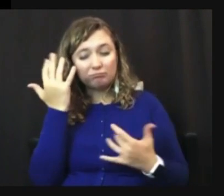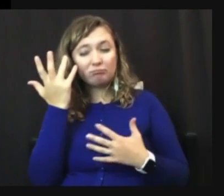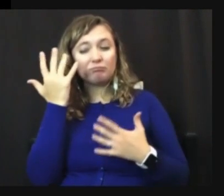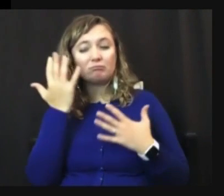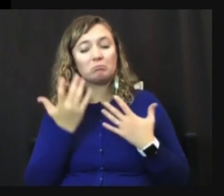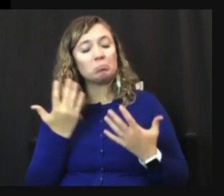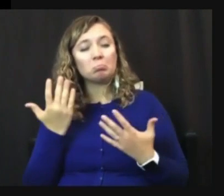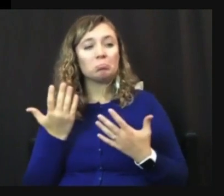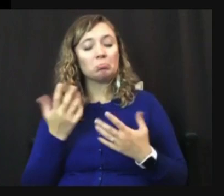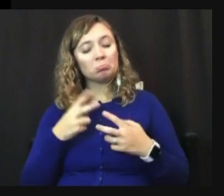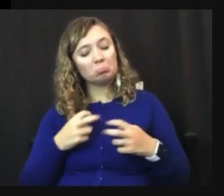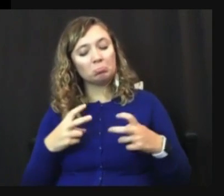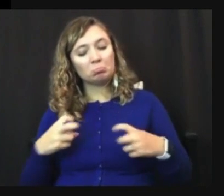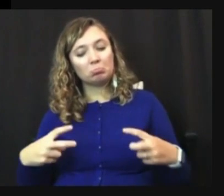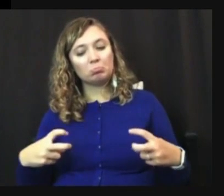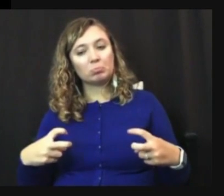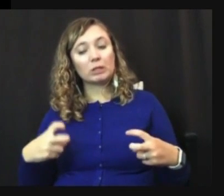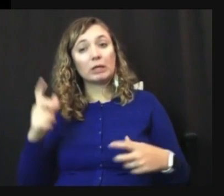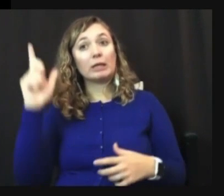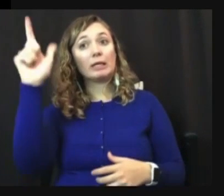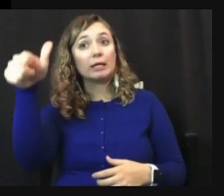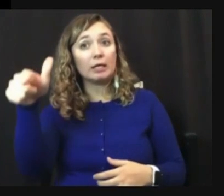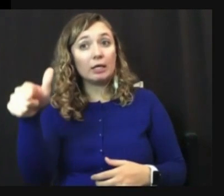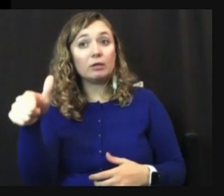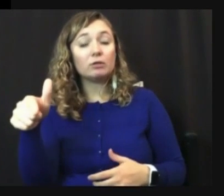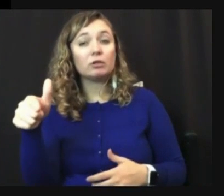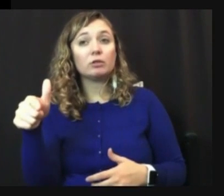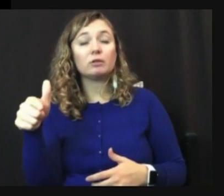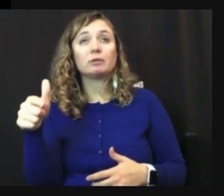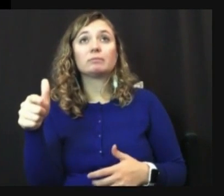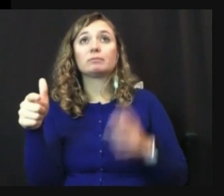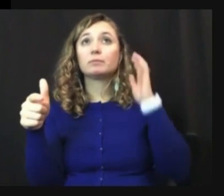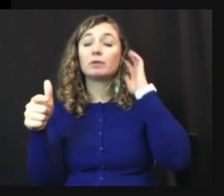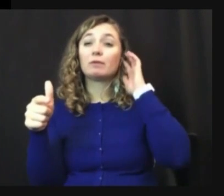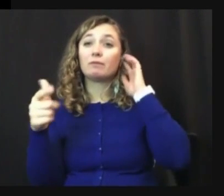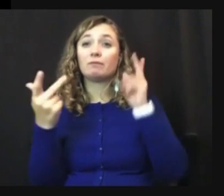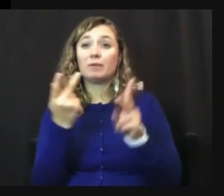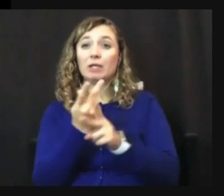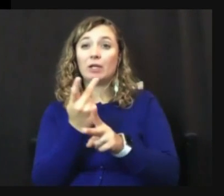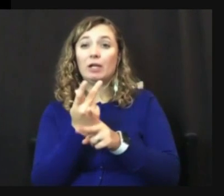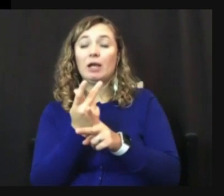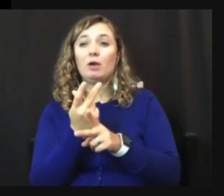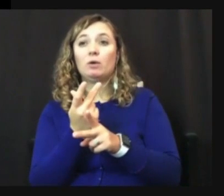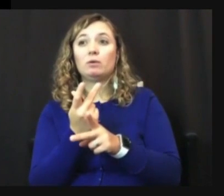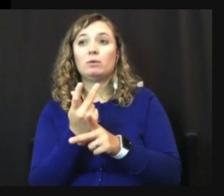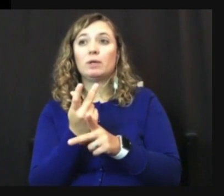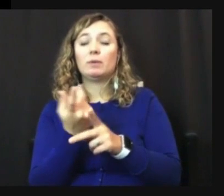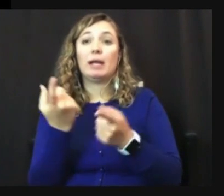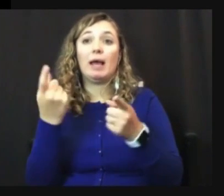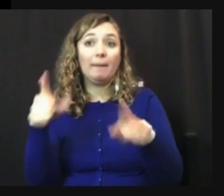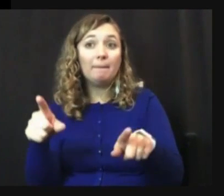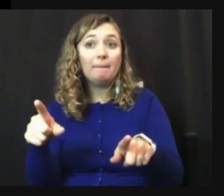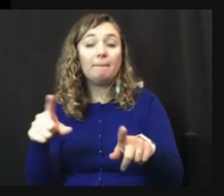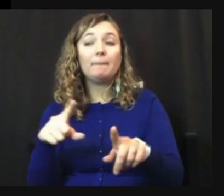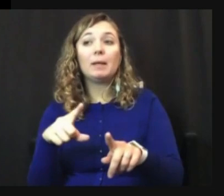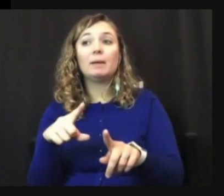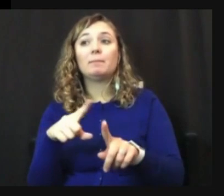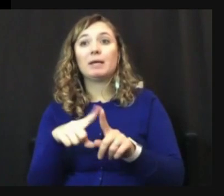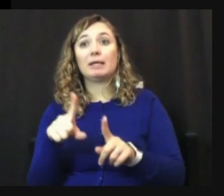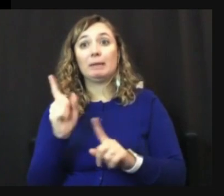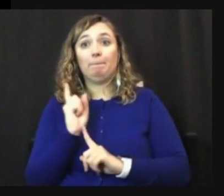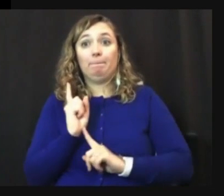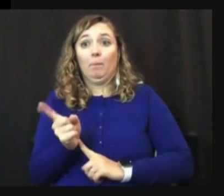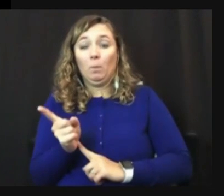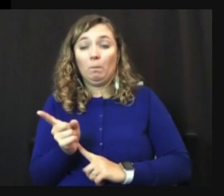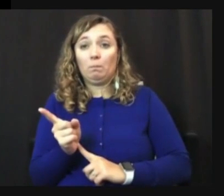is about to occur, but we can't always tell how we're feeling in the moment without like a